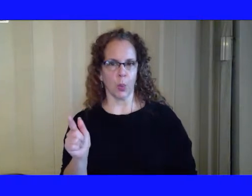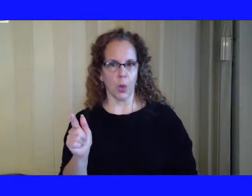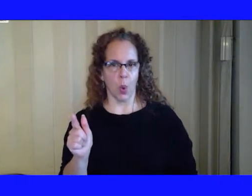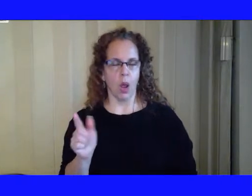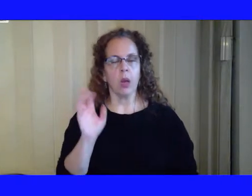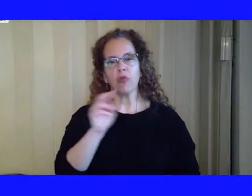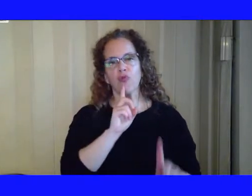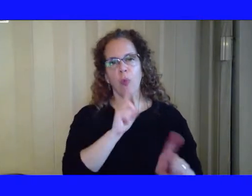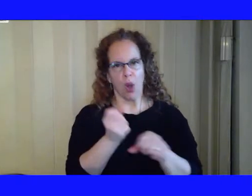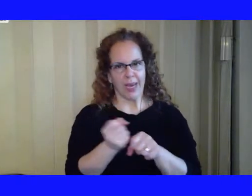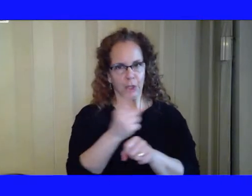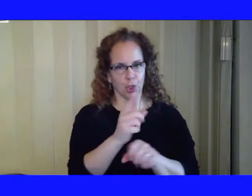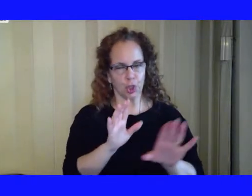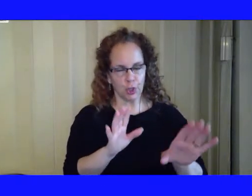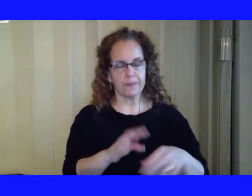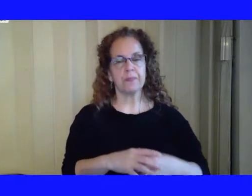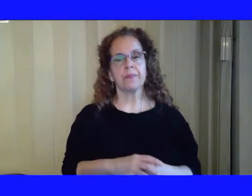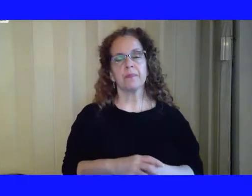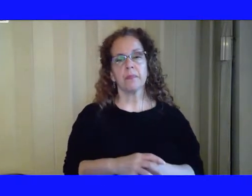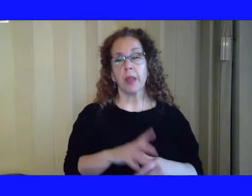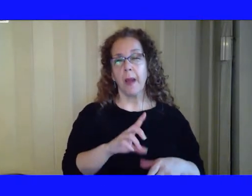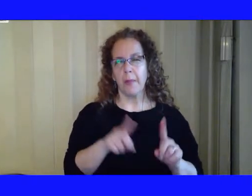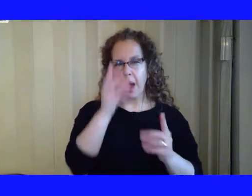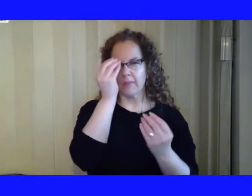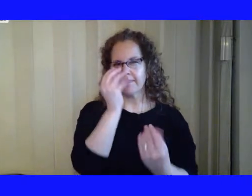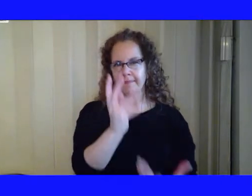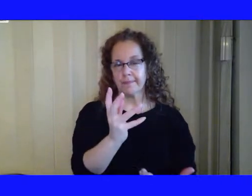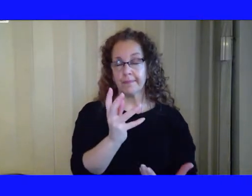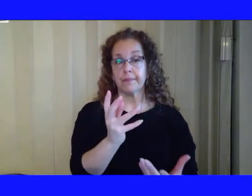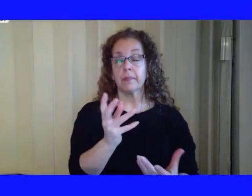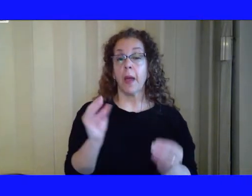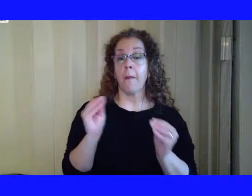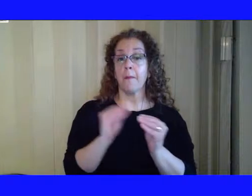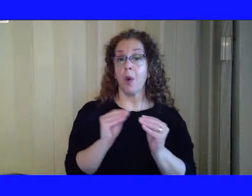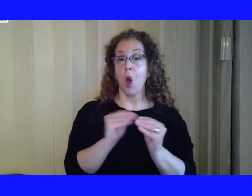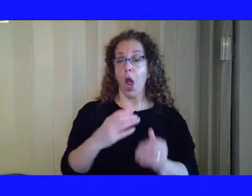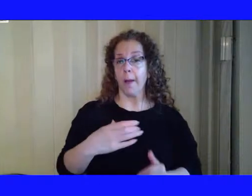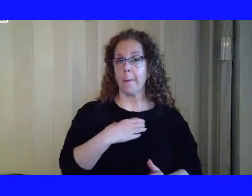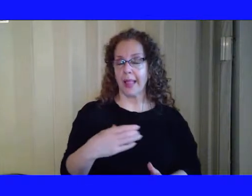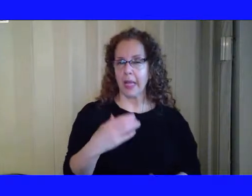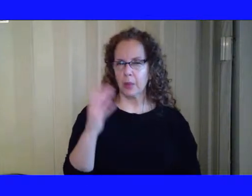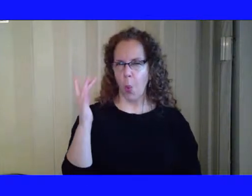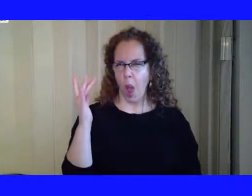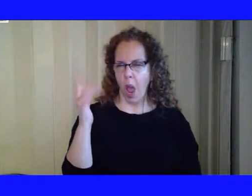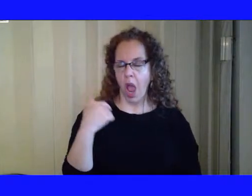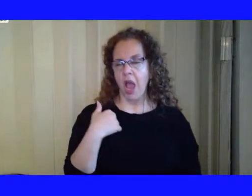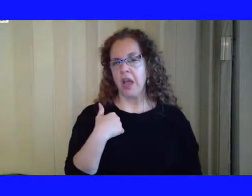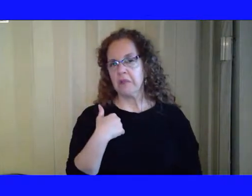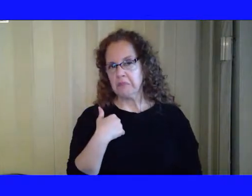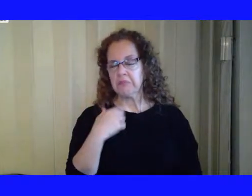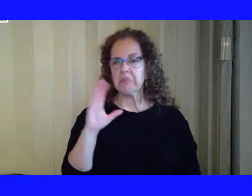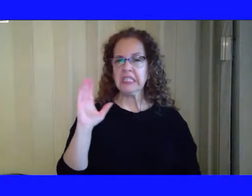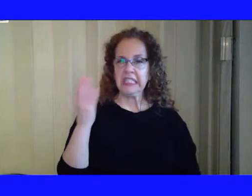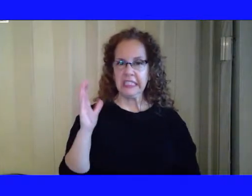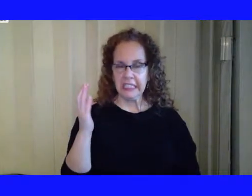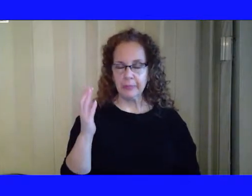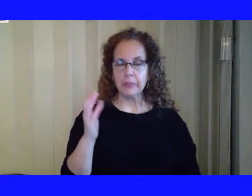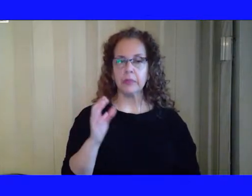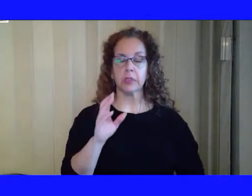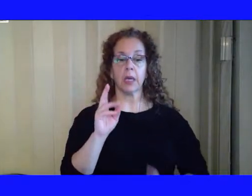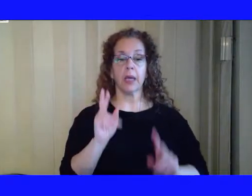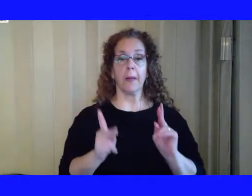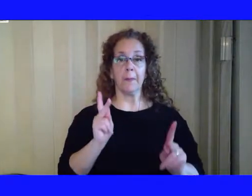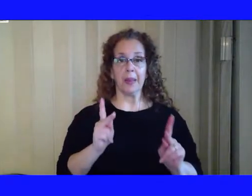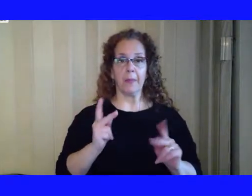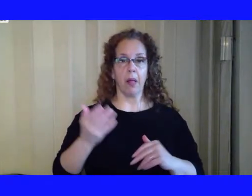we're seeing right now. Next slide. So as opposed to the nature of the